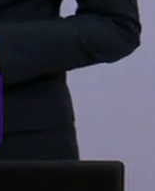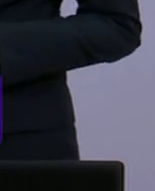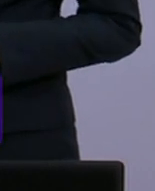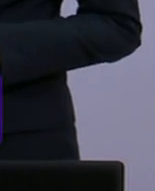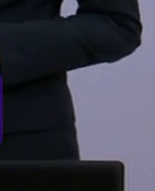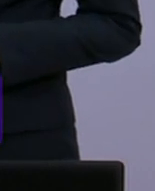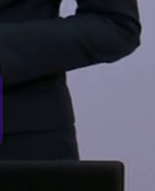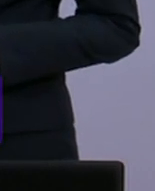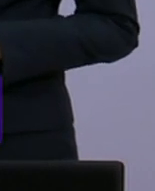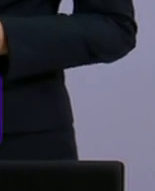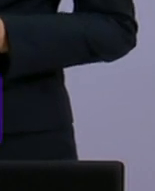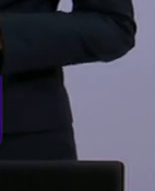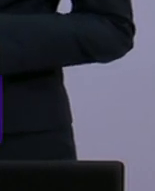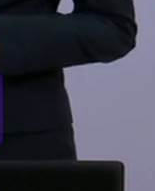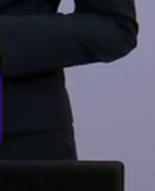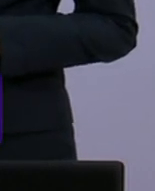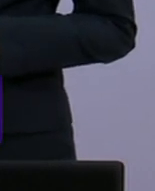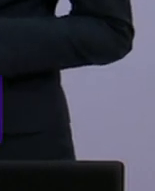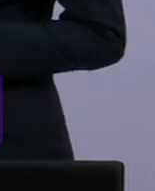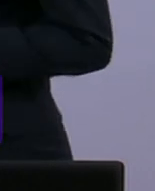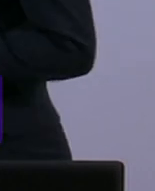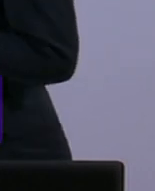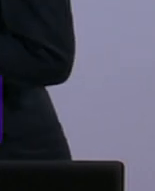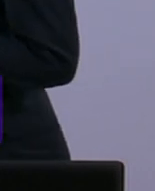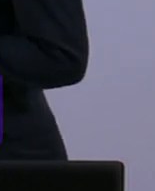job! Keep it up!